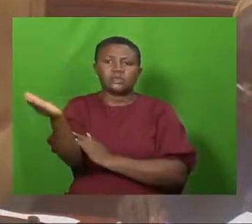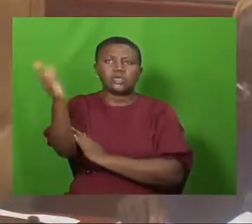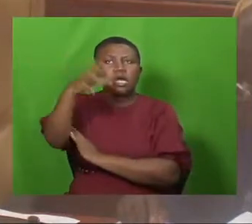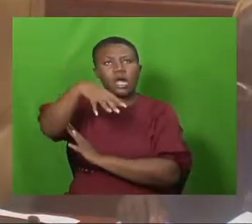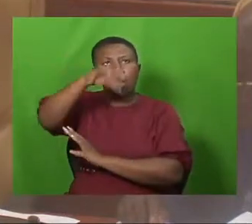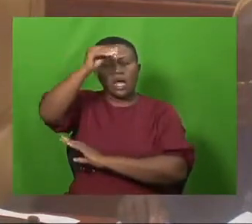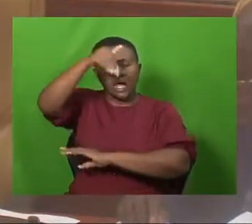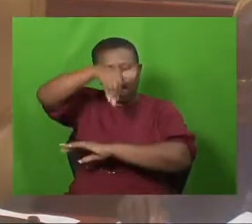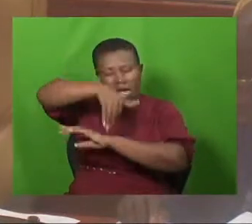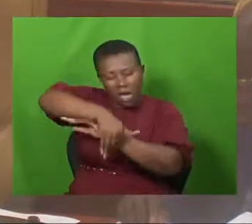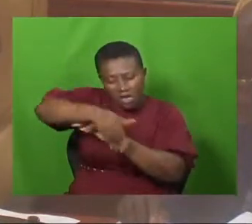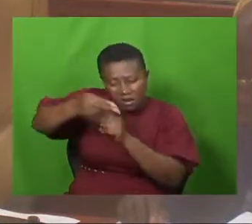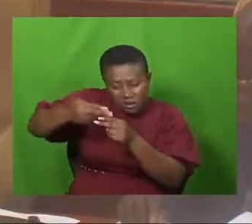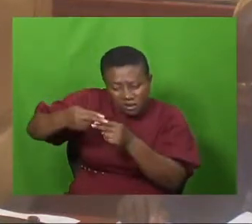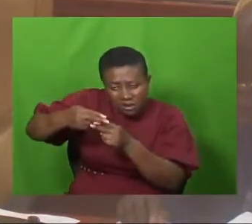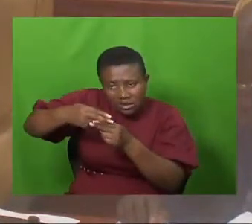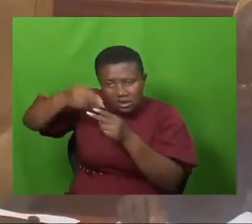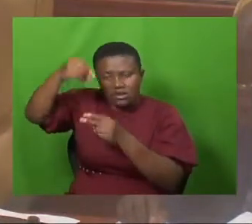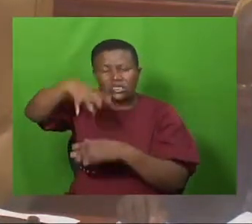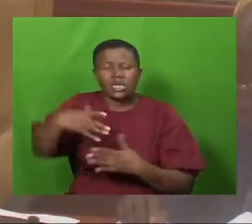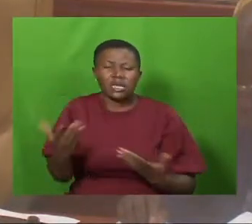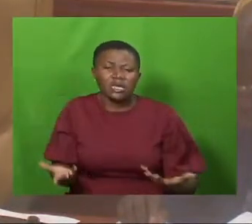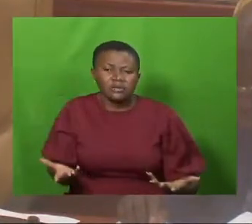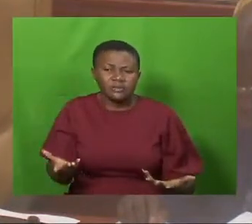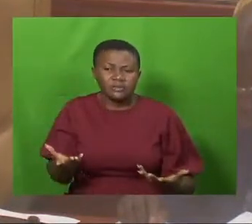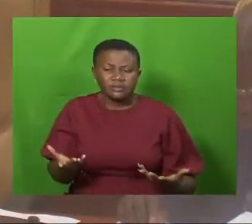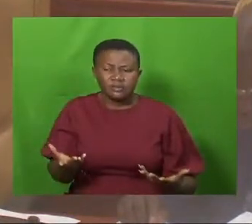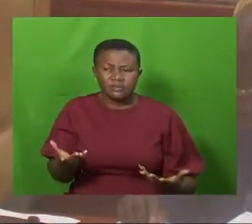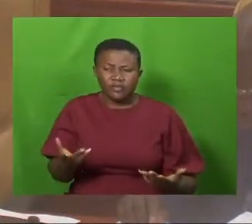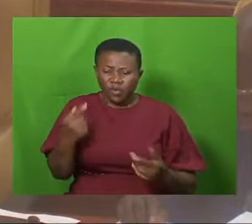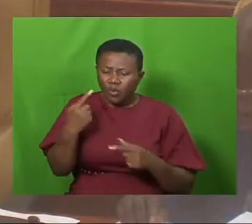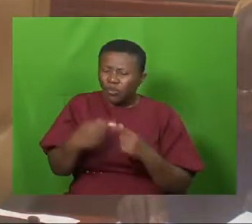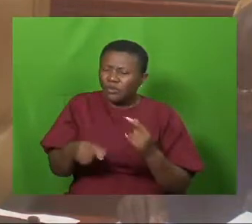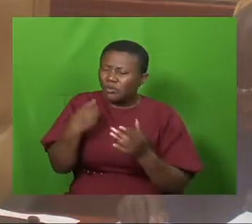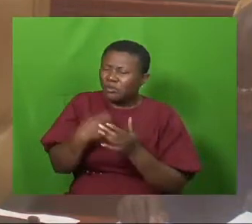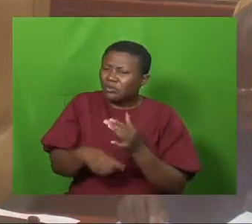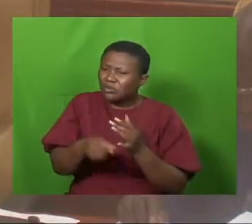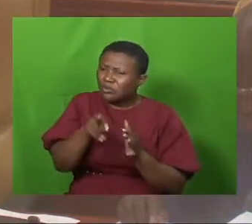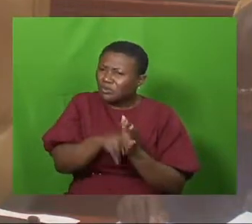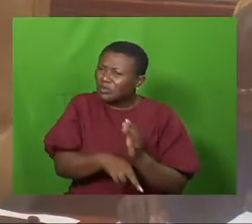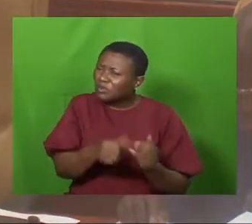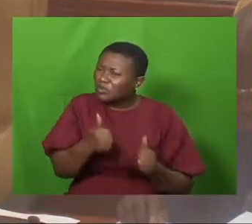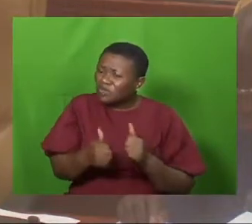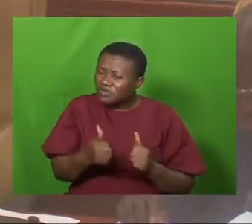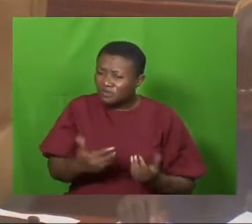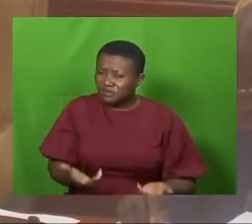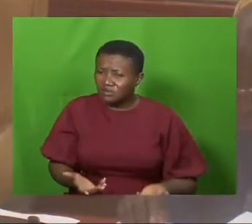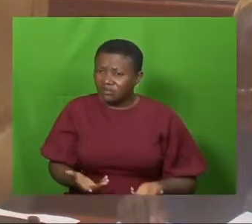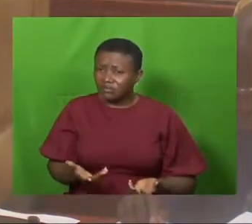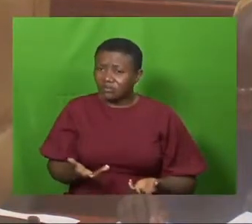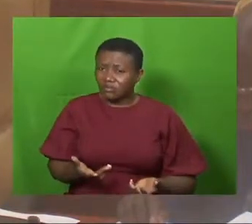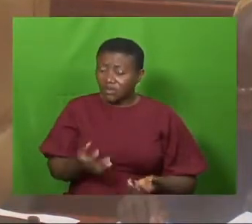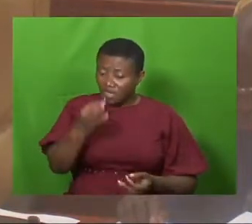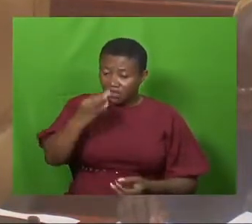electricity prices. The light is not on. What prices are you reducing? Yes, if the lights are not on, exactly what